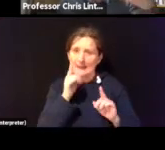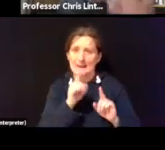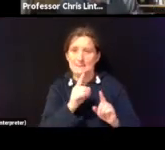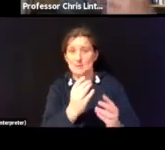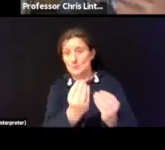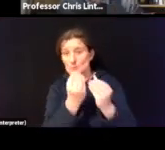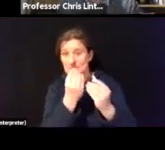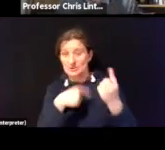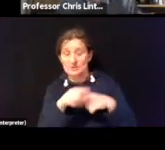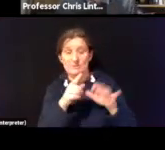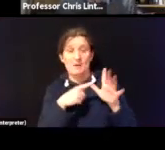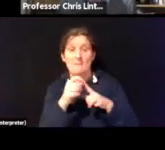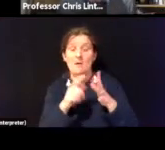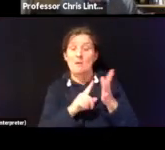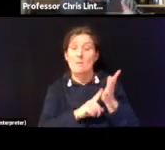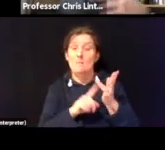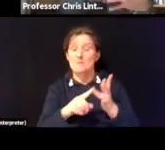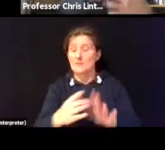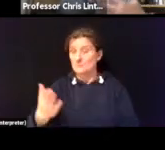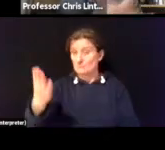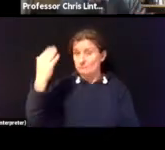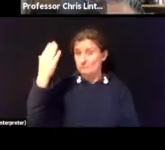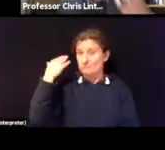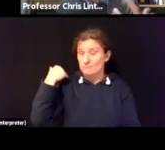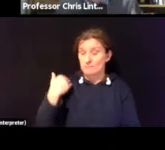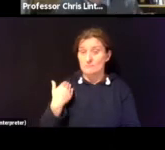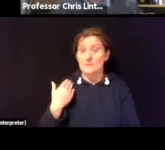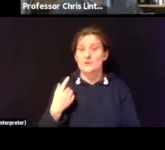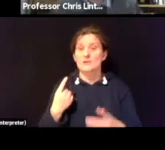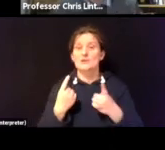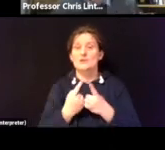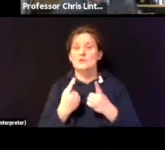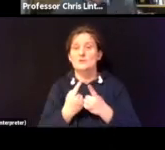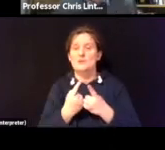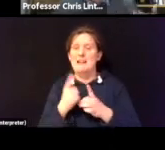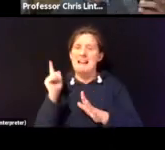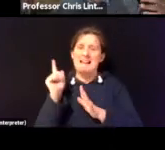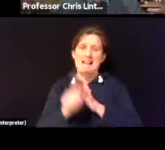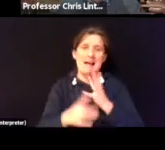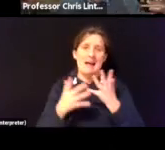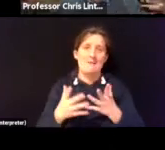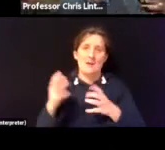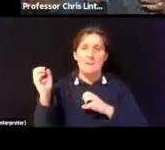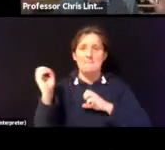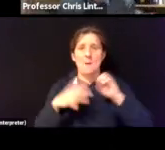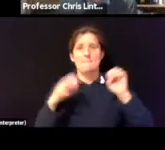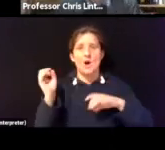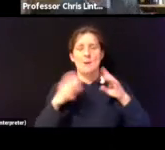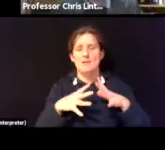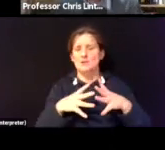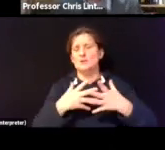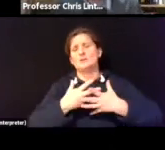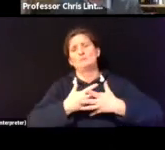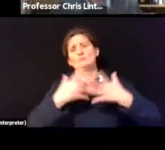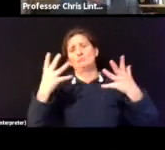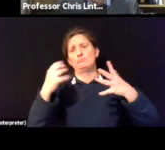is that there was a period early in the solar system's history where something called the late heavy bombardment happened, where an enormous number